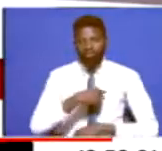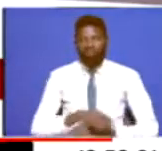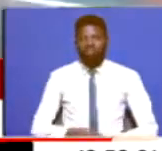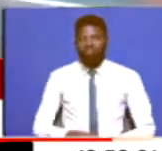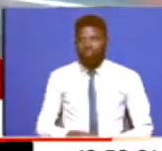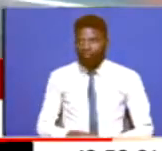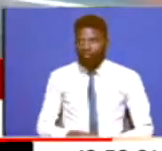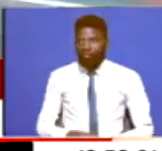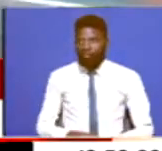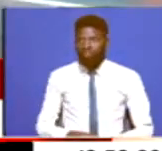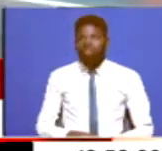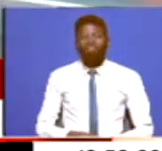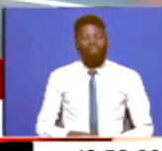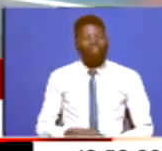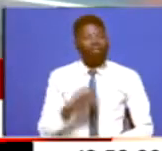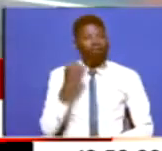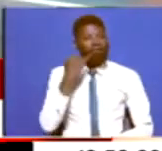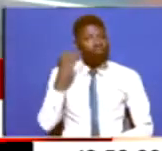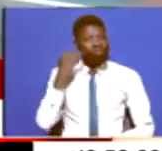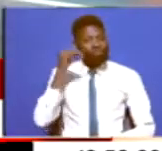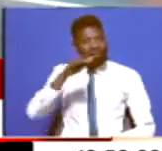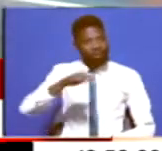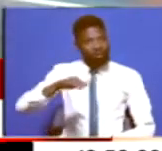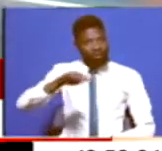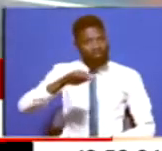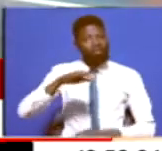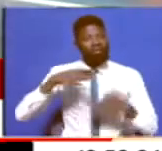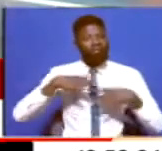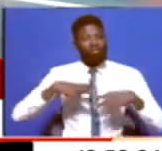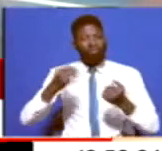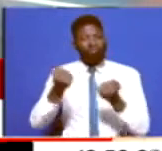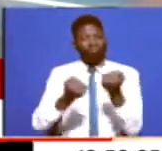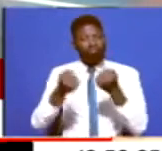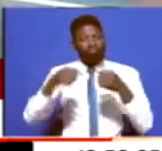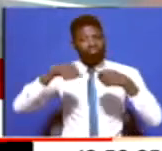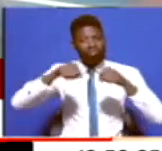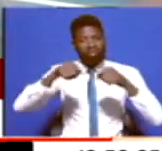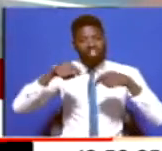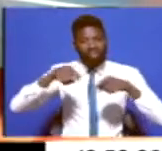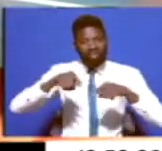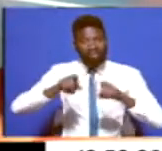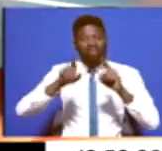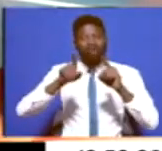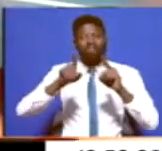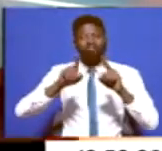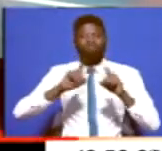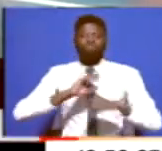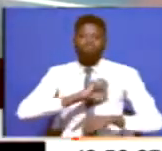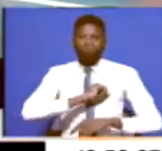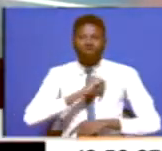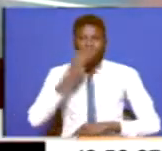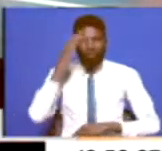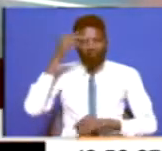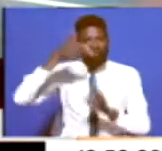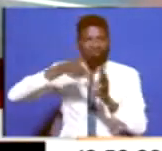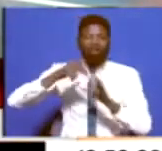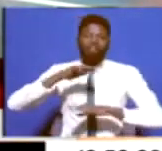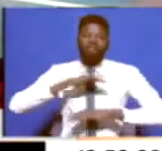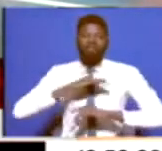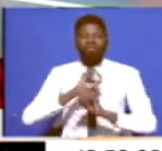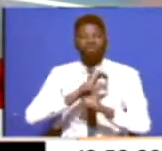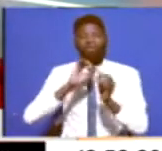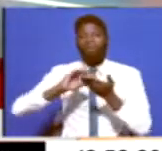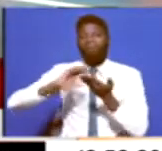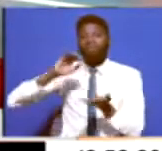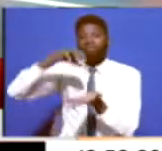And we start in Nakuru, where motorists had to contend with a biting fuel shortage after a majority of the petrol stations ran out